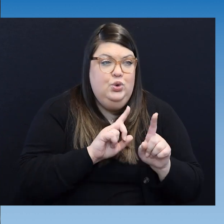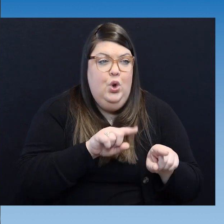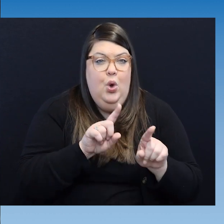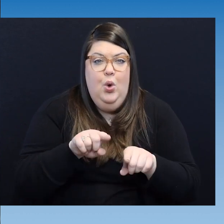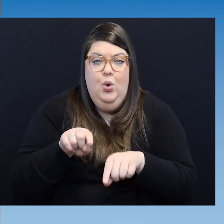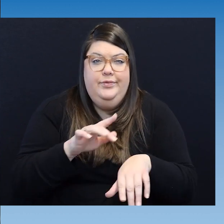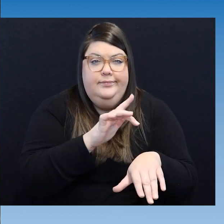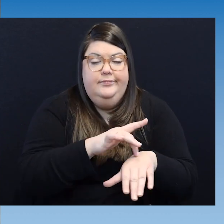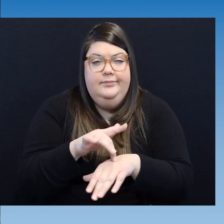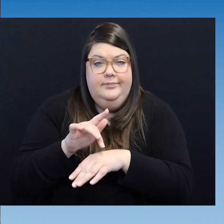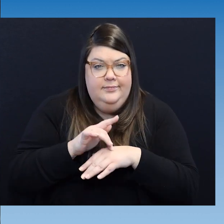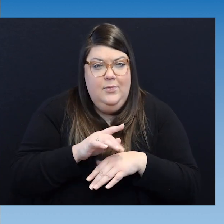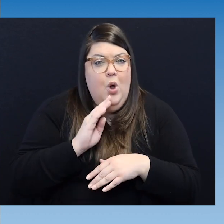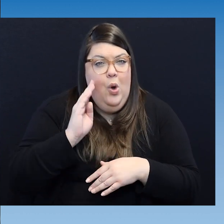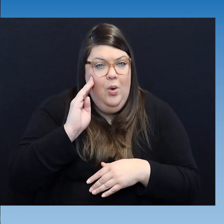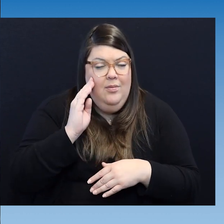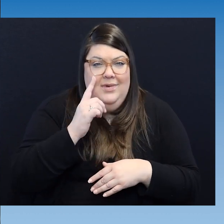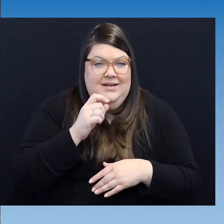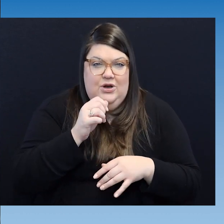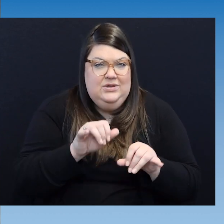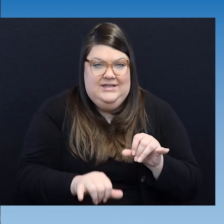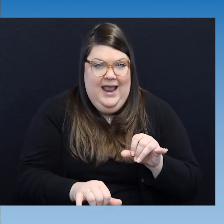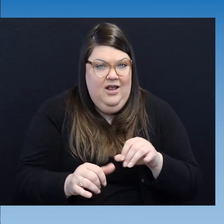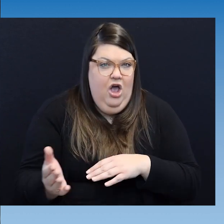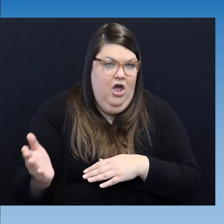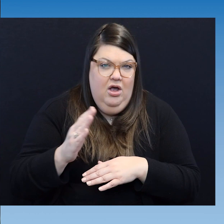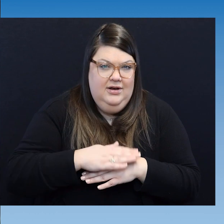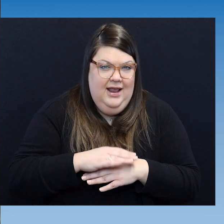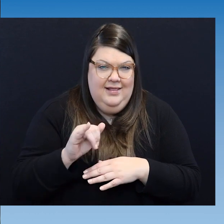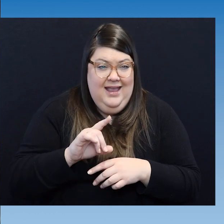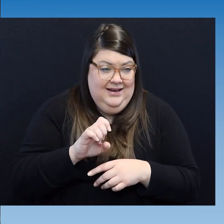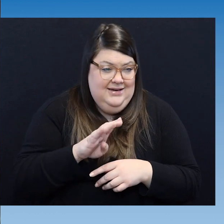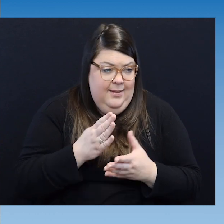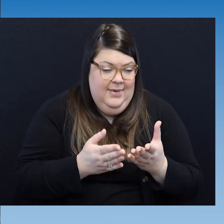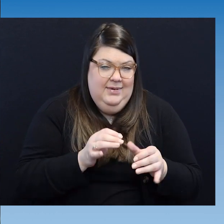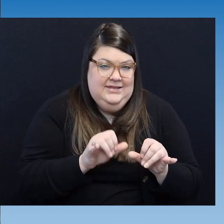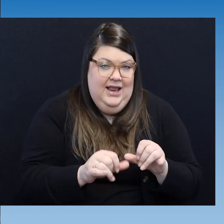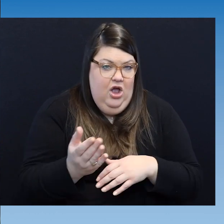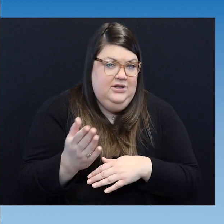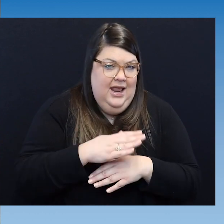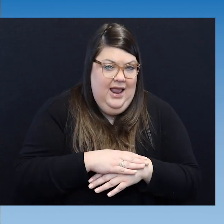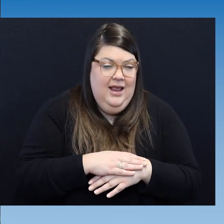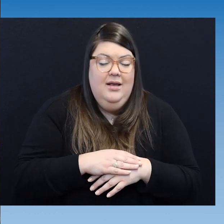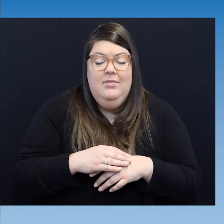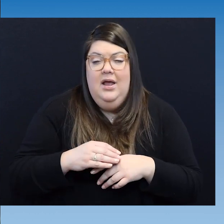hospice, because they don't stay there for the whole day like Deb might do. They go in and